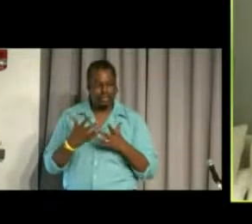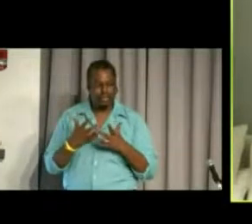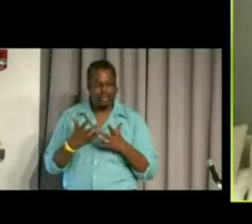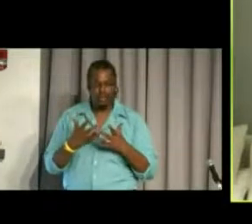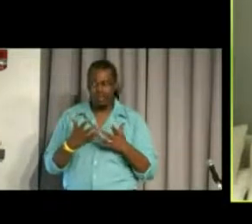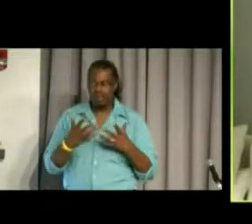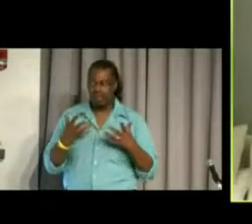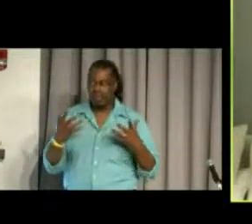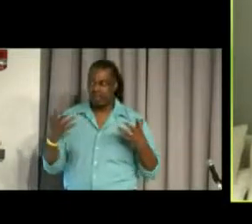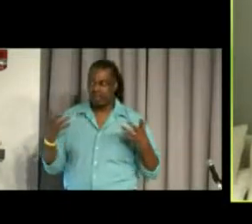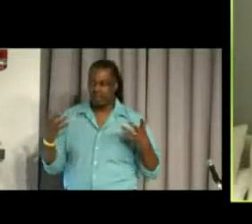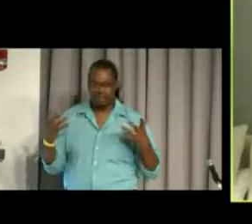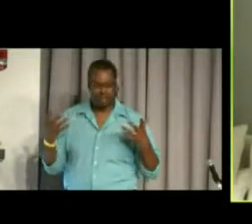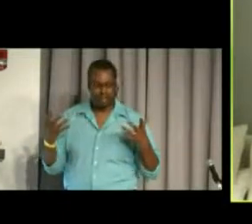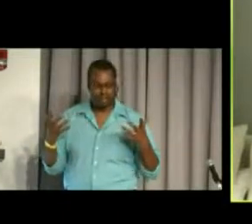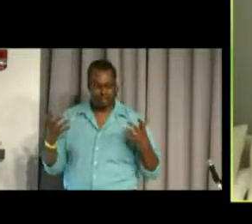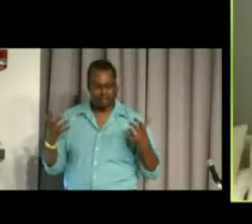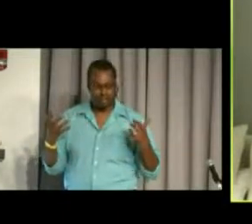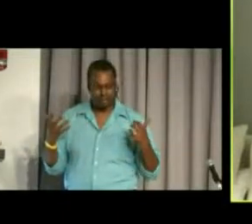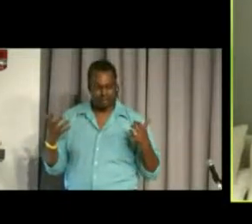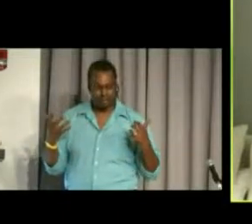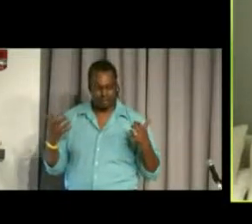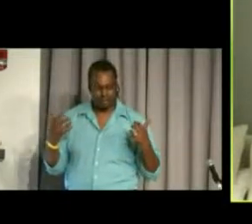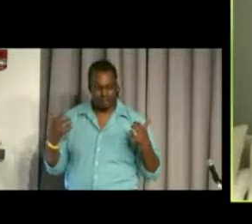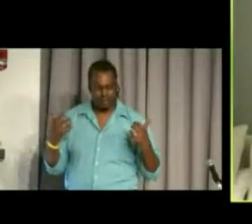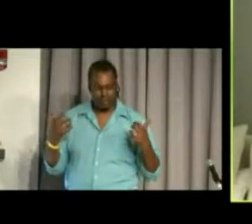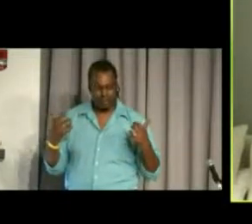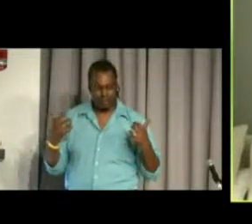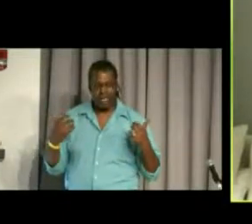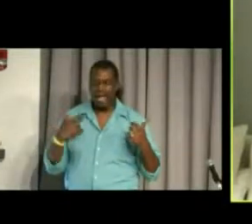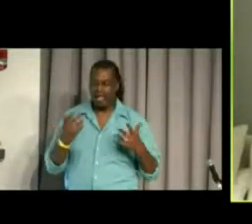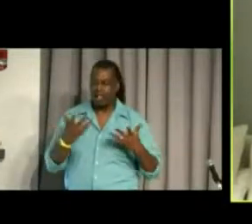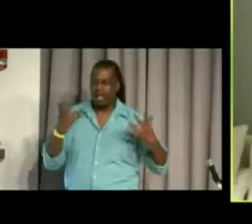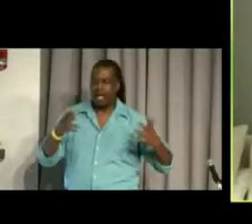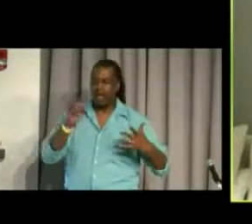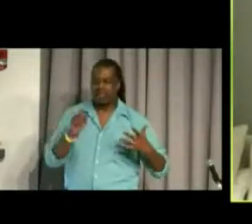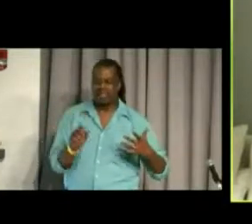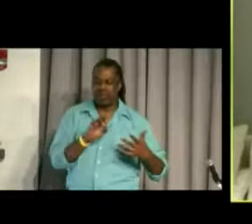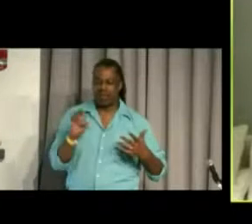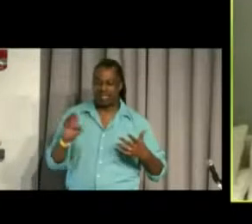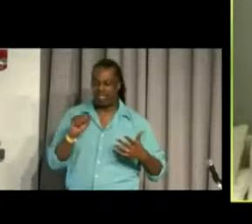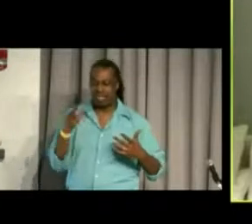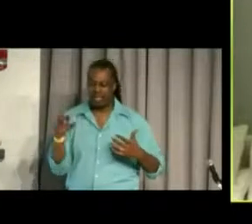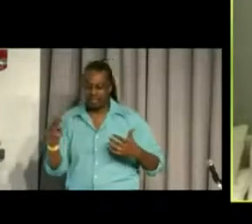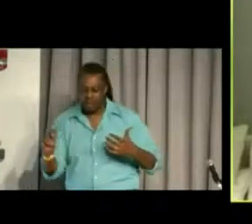Vietnamese community, as well as Southeast Asian and